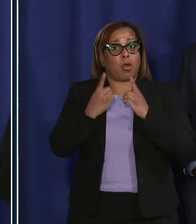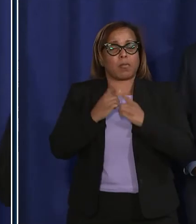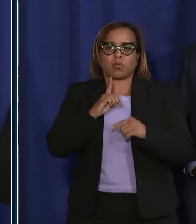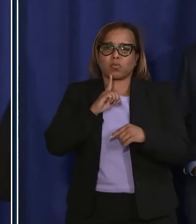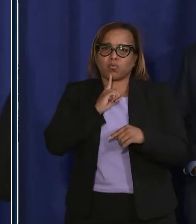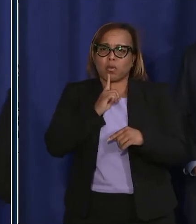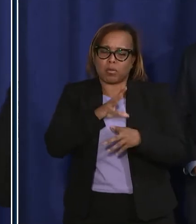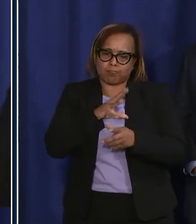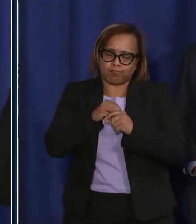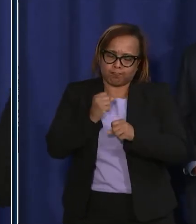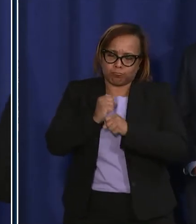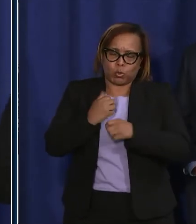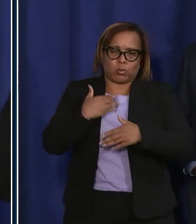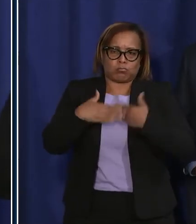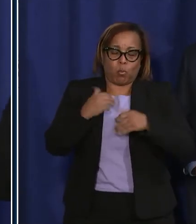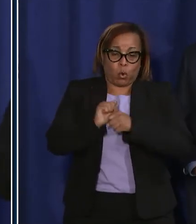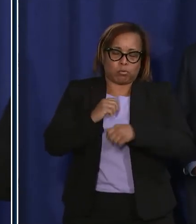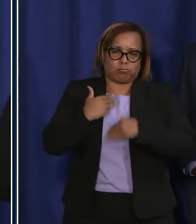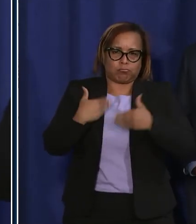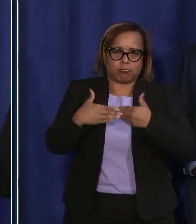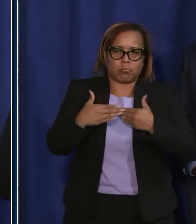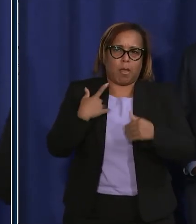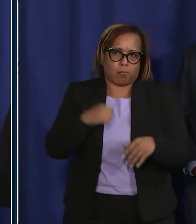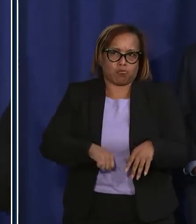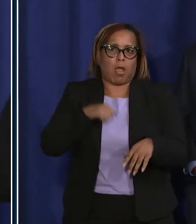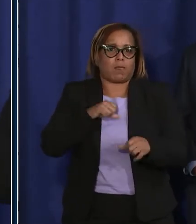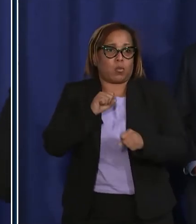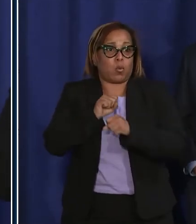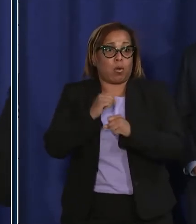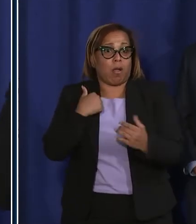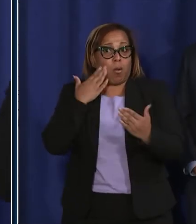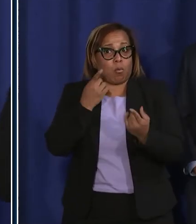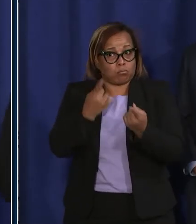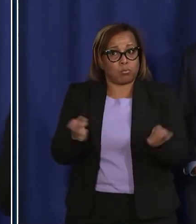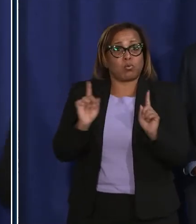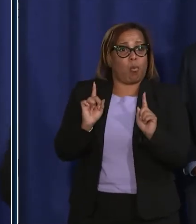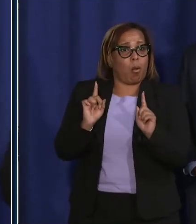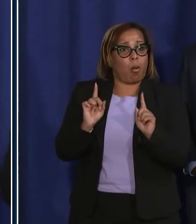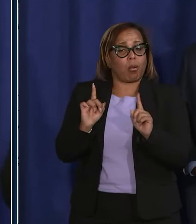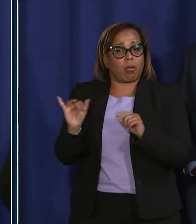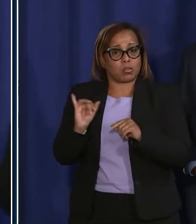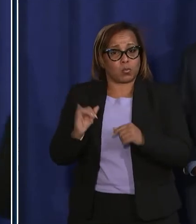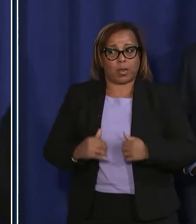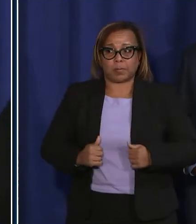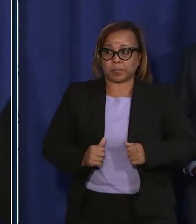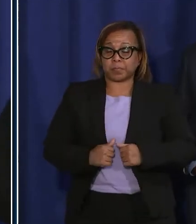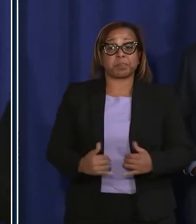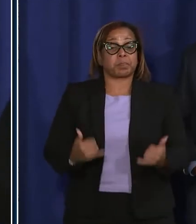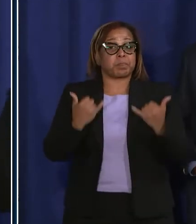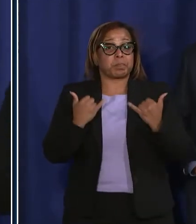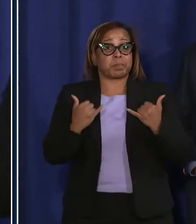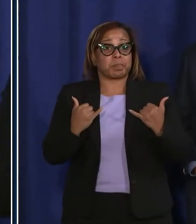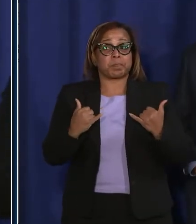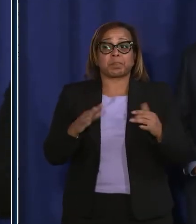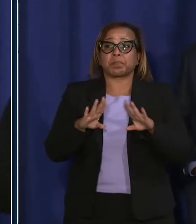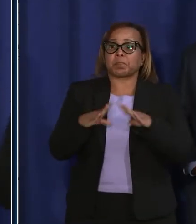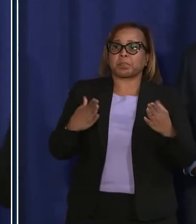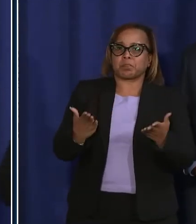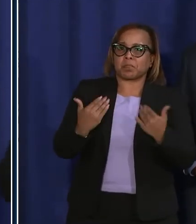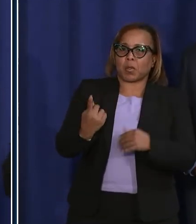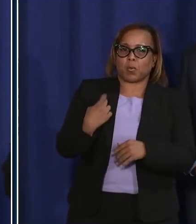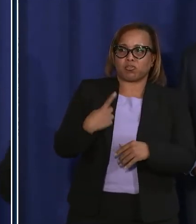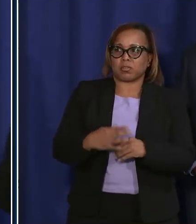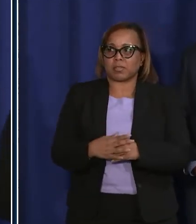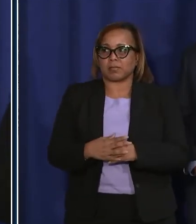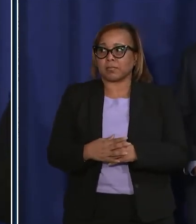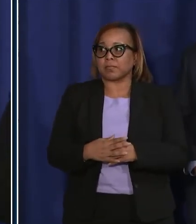really made this happen. And I'm very, very proud of the work, and I hope you all are as well. And at this point, we're happy to take your